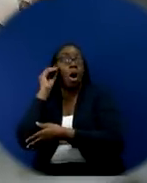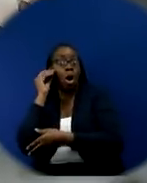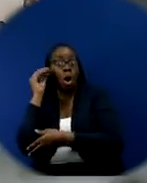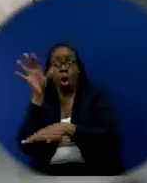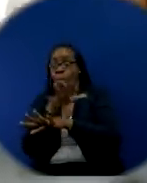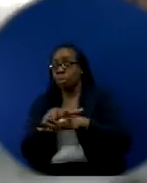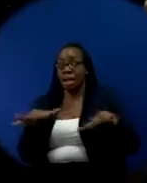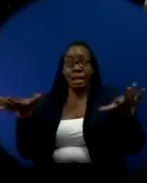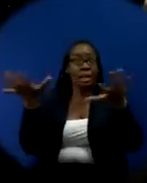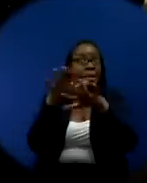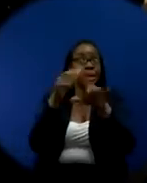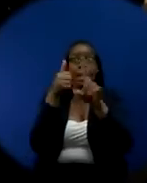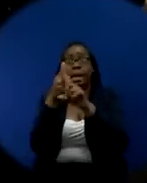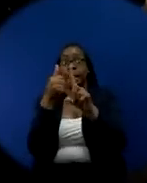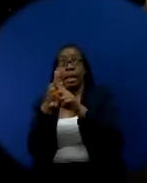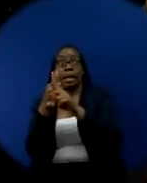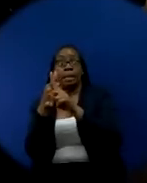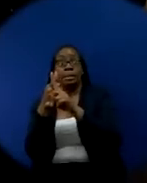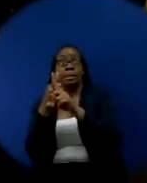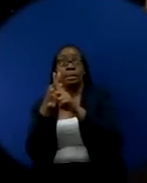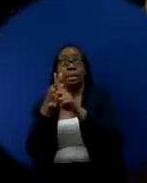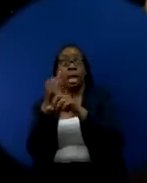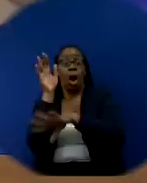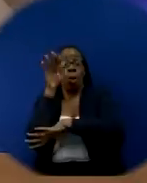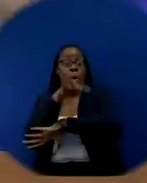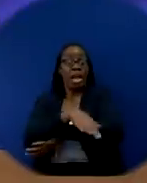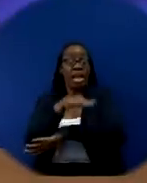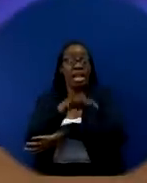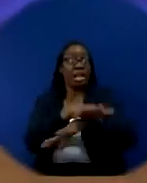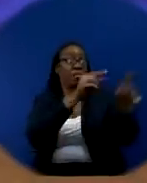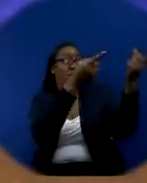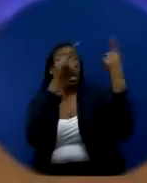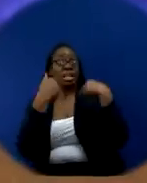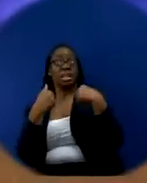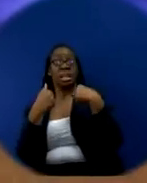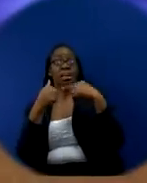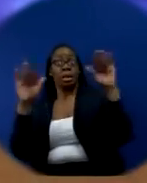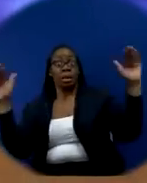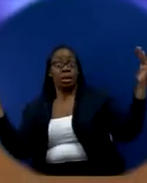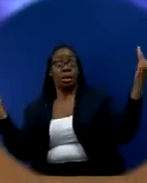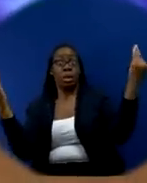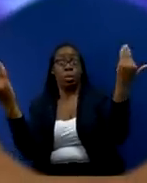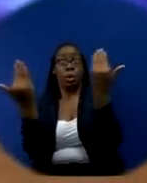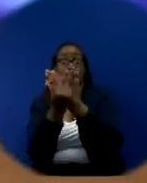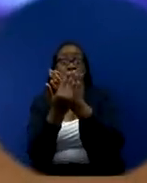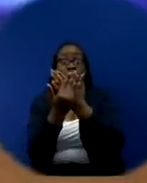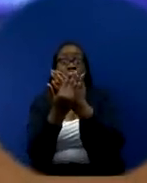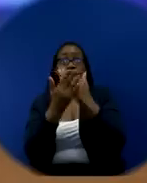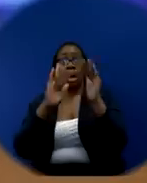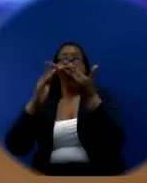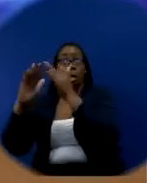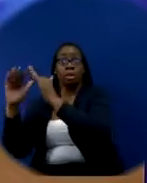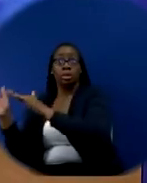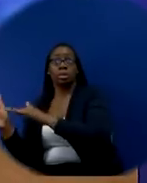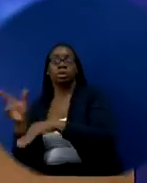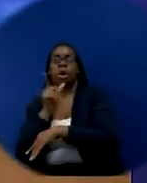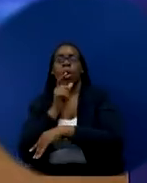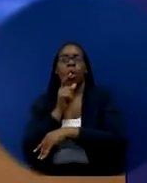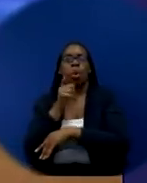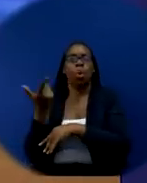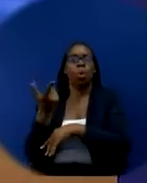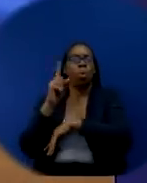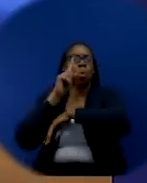land of their own. And when evening time came, they would shut the gate of the city so that those who were homeless